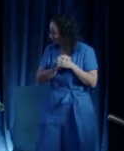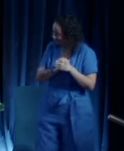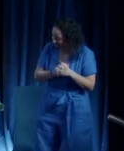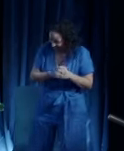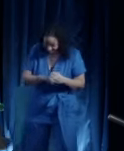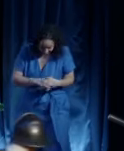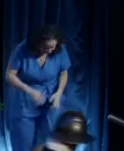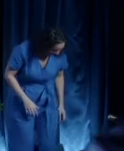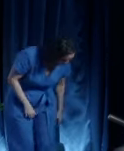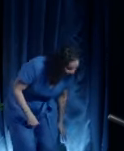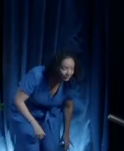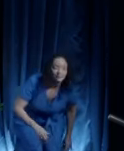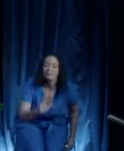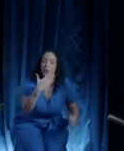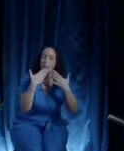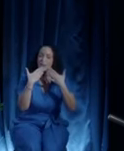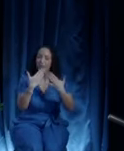Thank you for that.